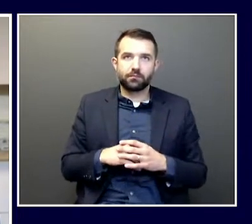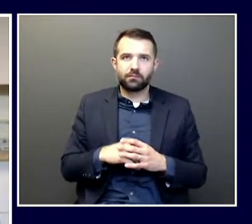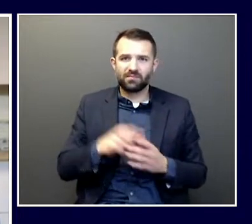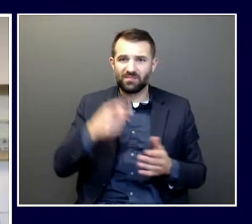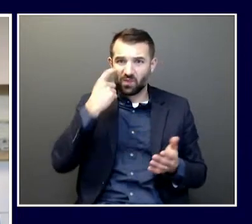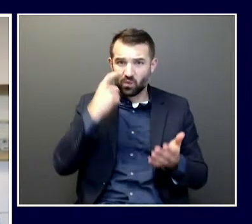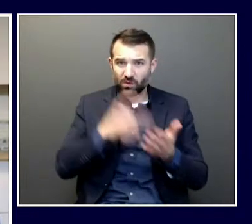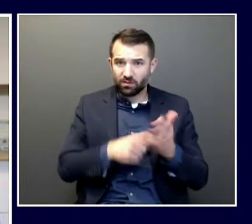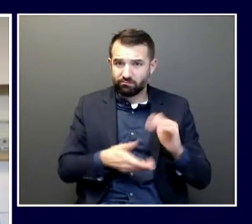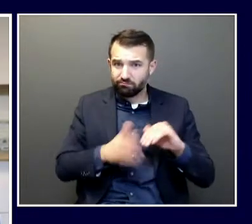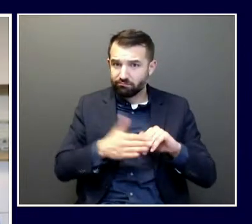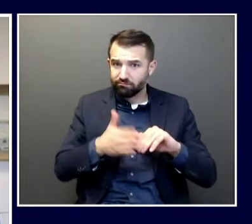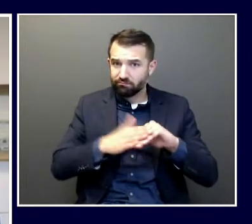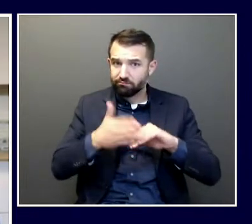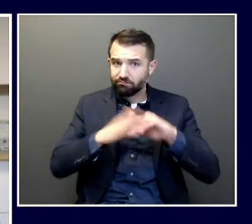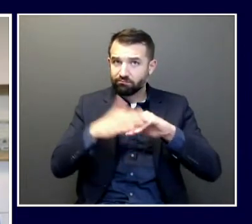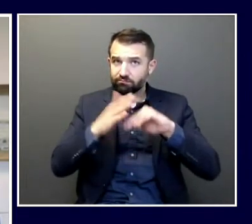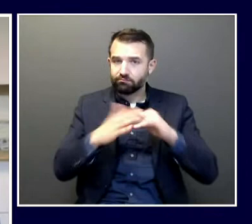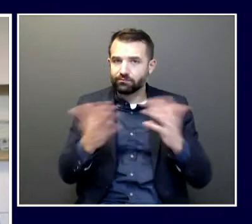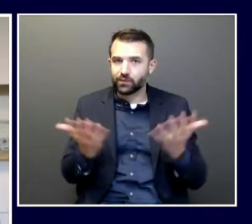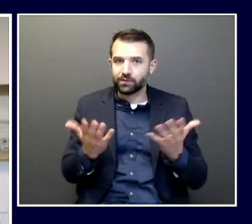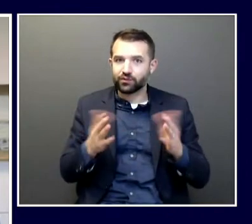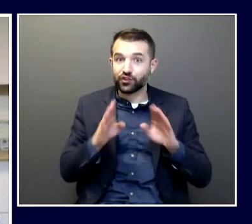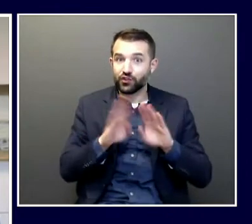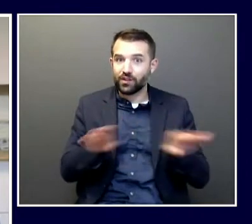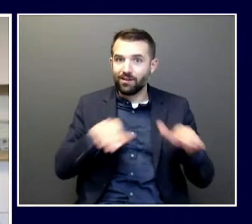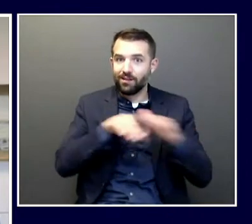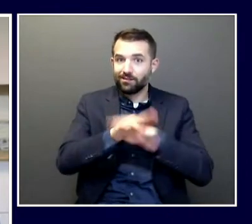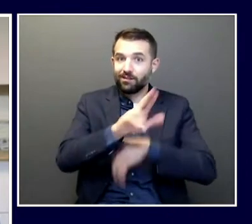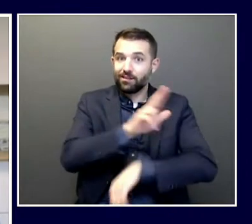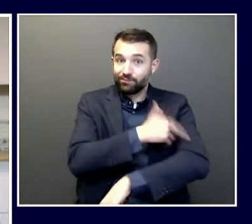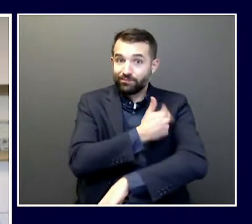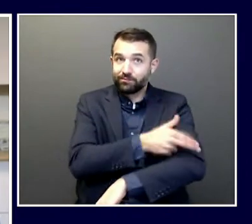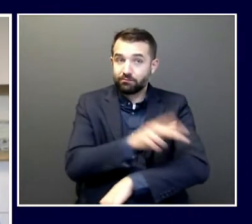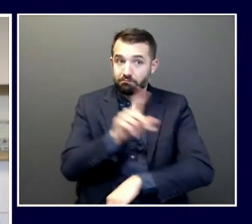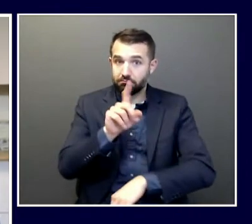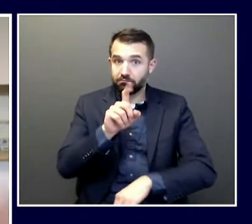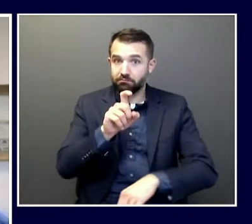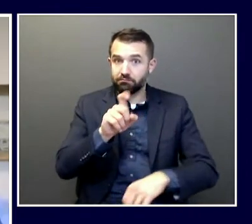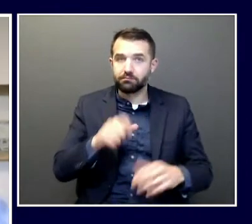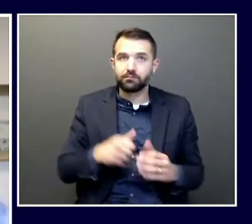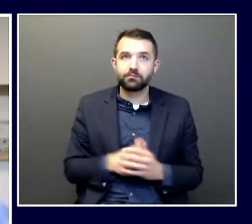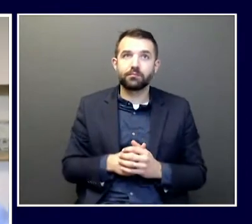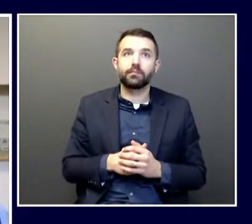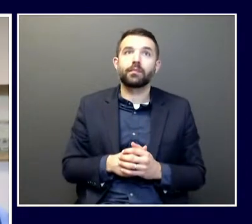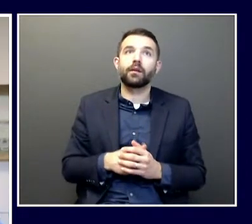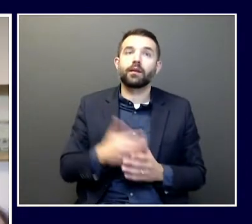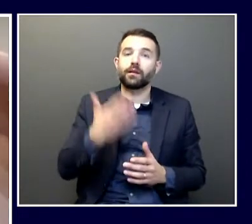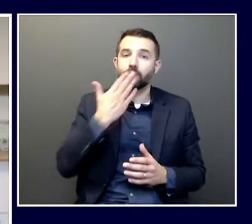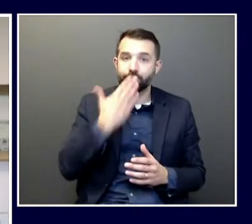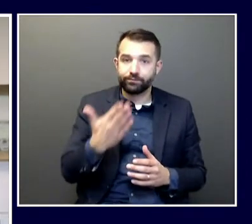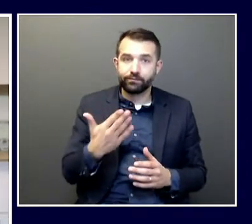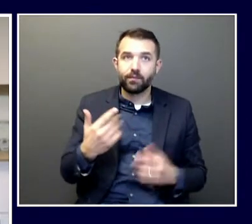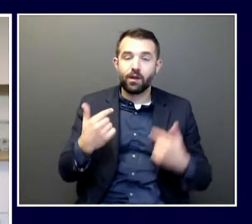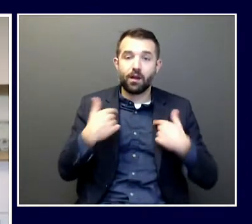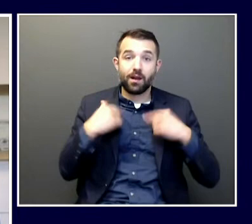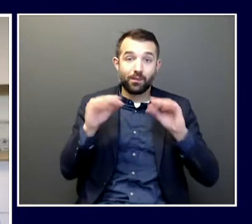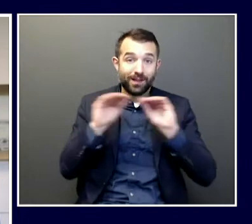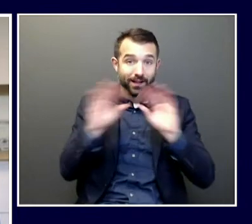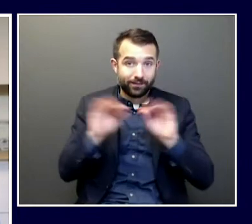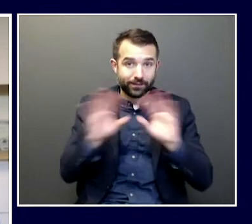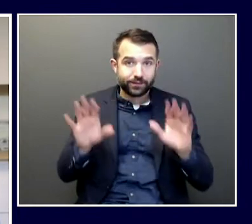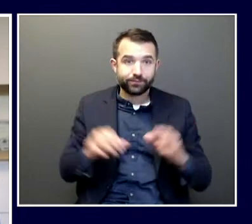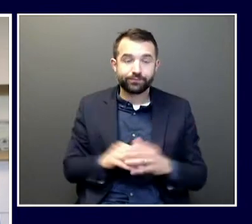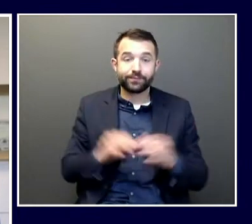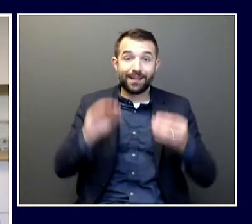pediatric hospitalizations, or are those still relatively low? Great. Thanks, Kevin. Let me give you the numbers first. So in the past